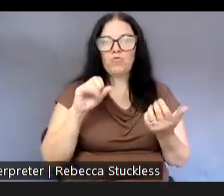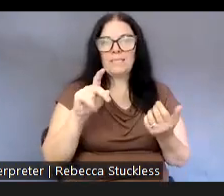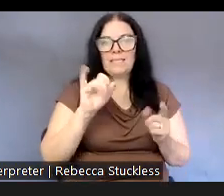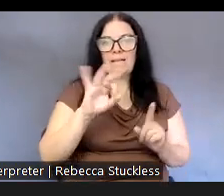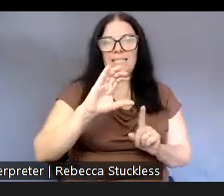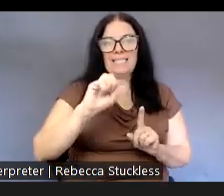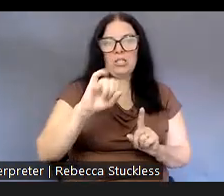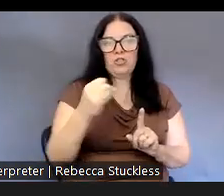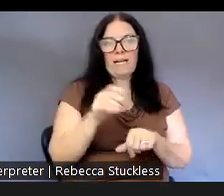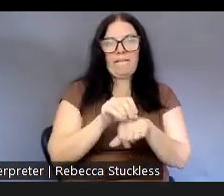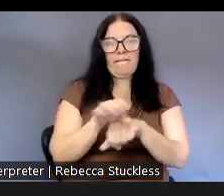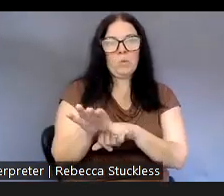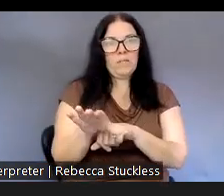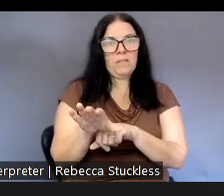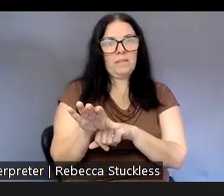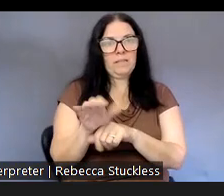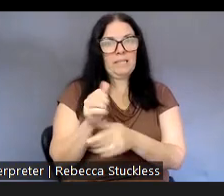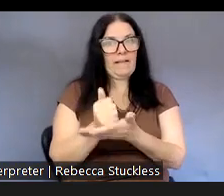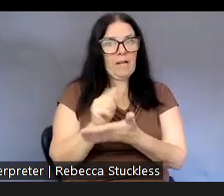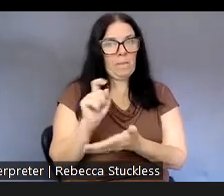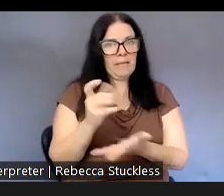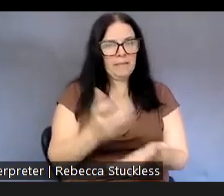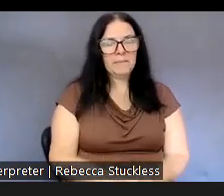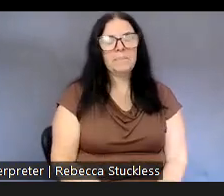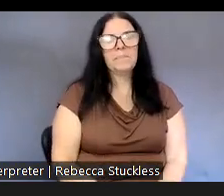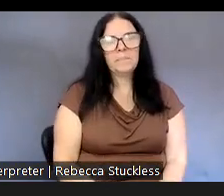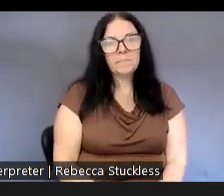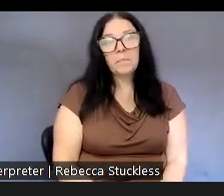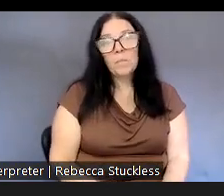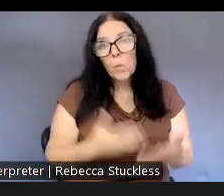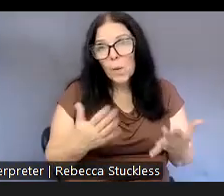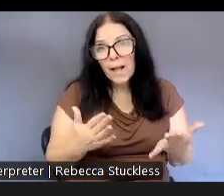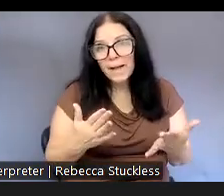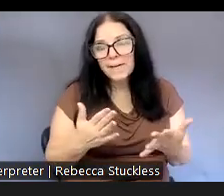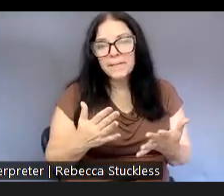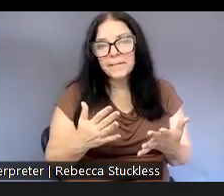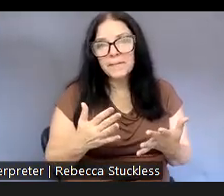CSJ influencing therapy? Well, it